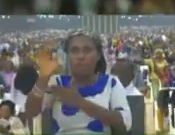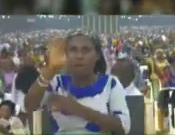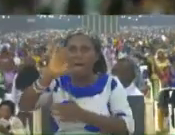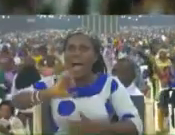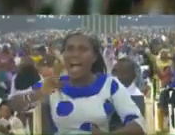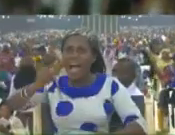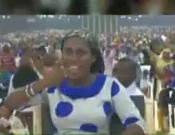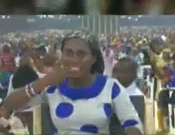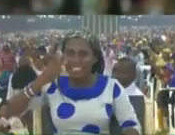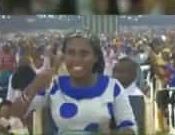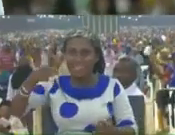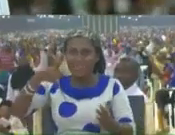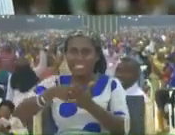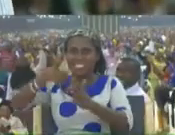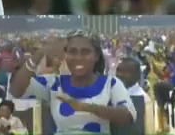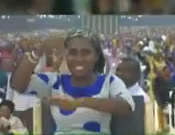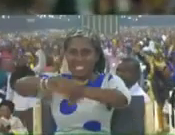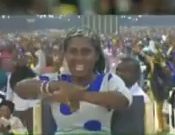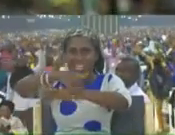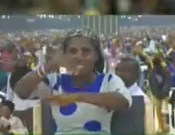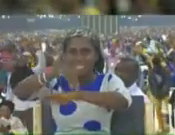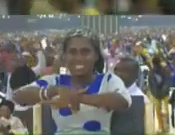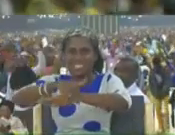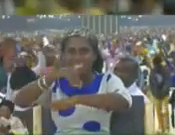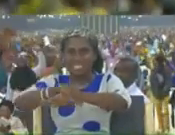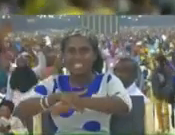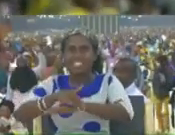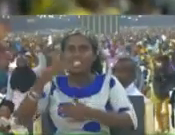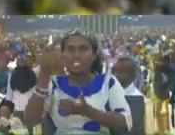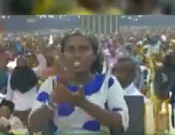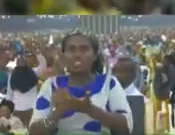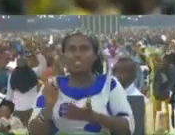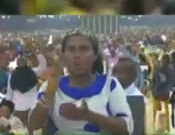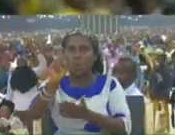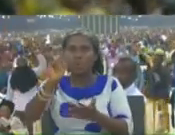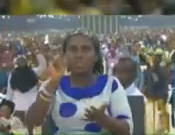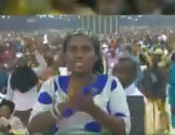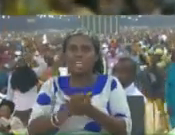decree tonight, for someone who is under a siege,